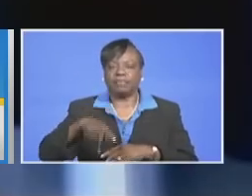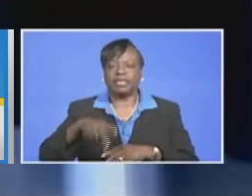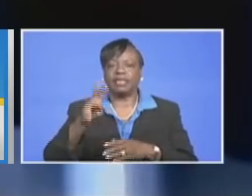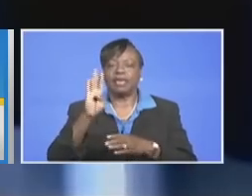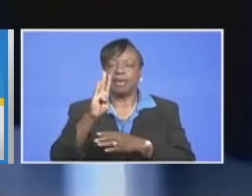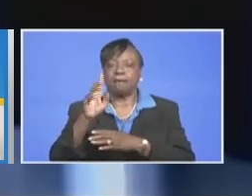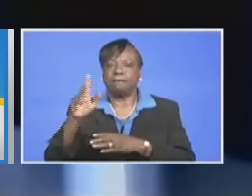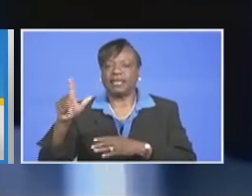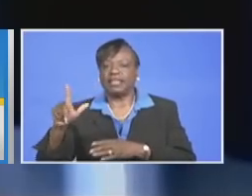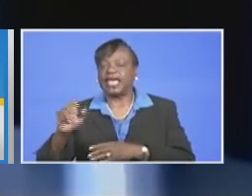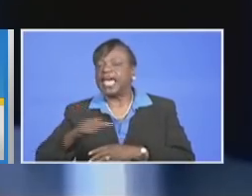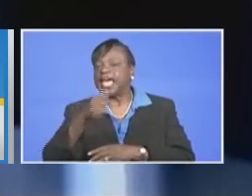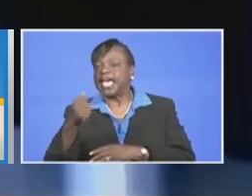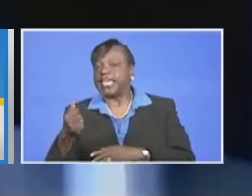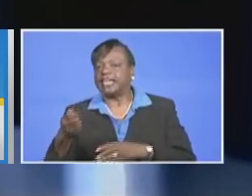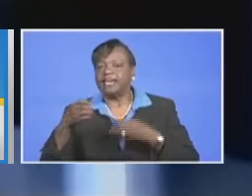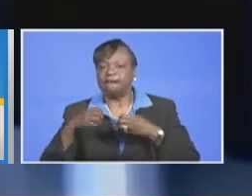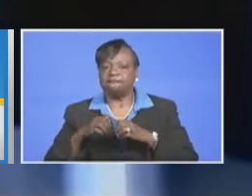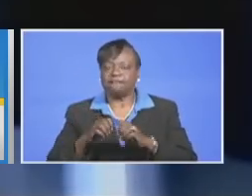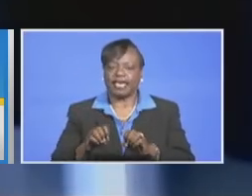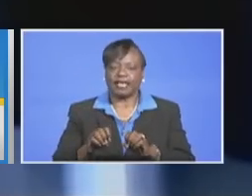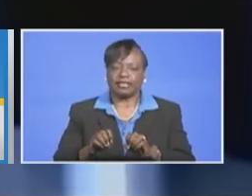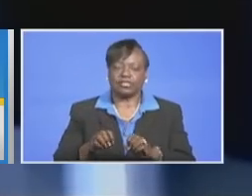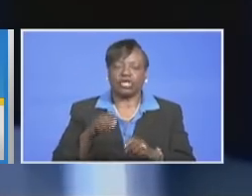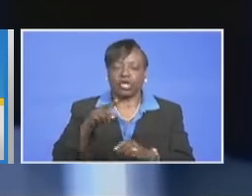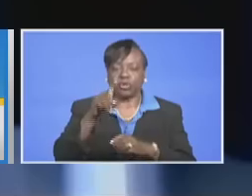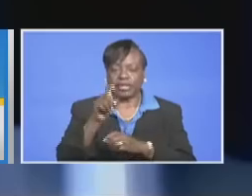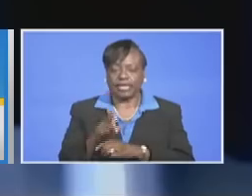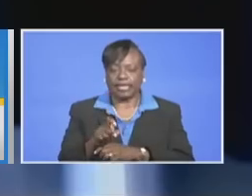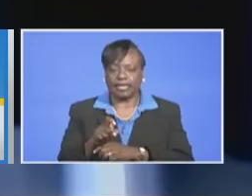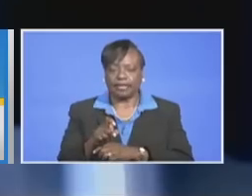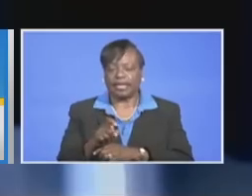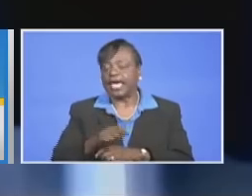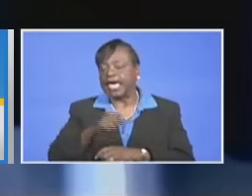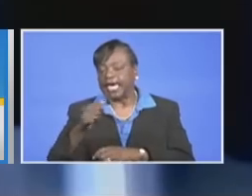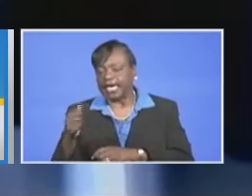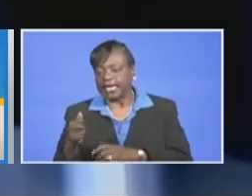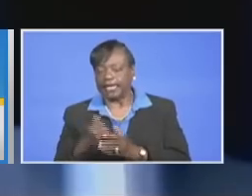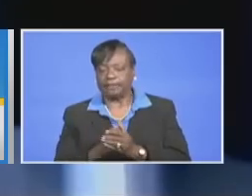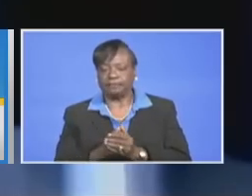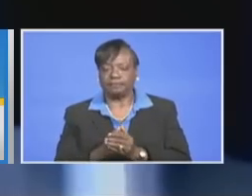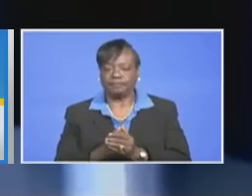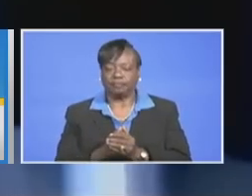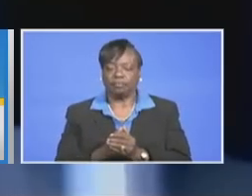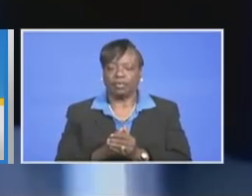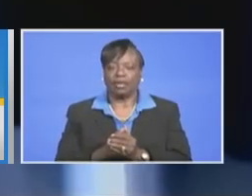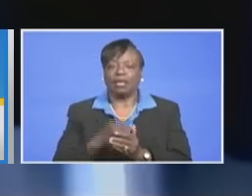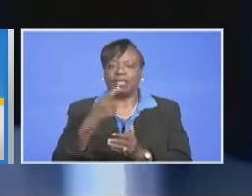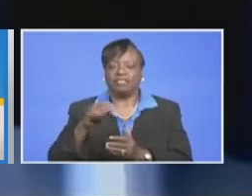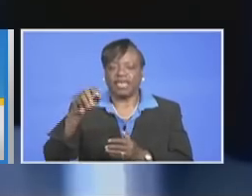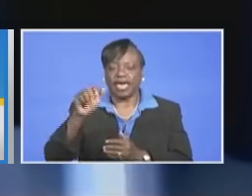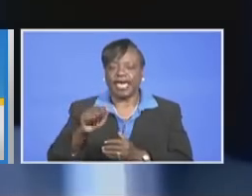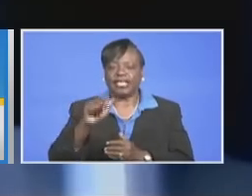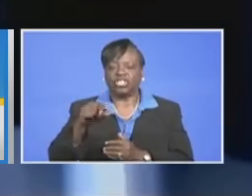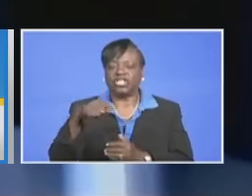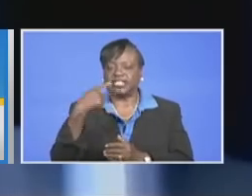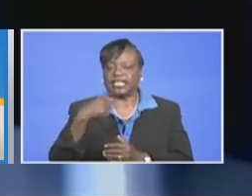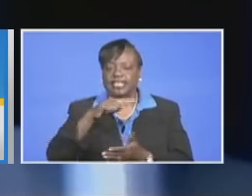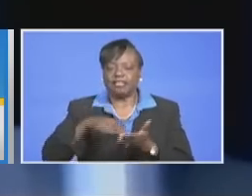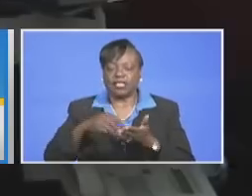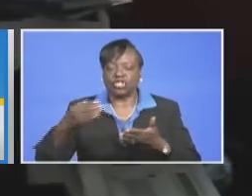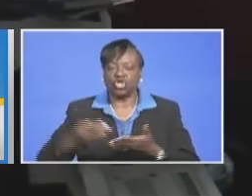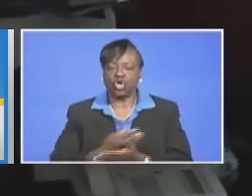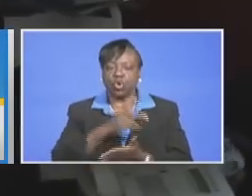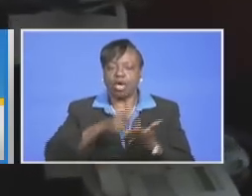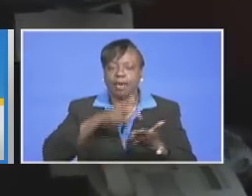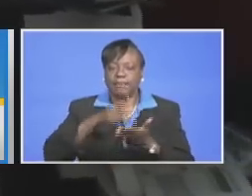offense is all that is needed. Any. According to the Attorney General, this new piece of interception